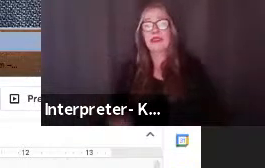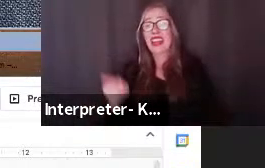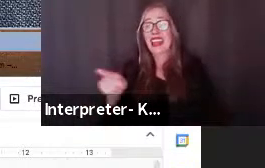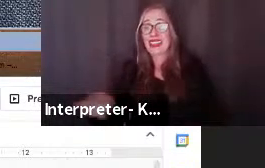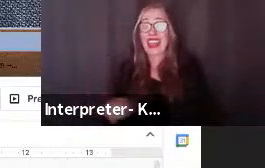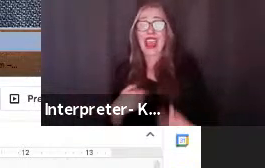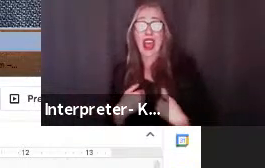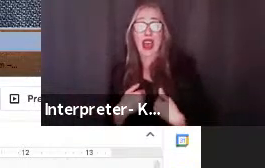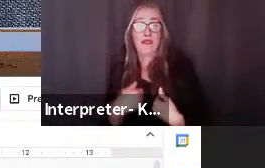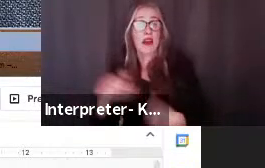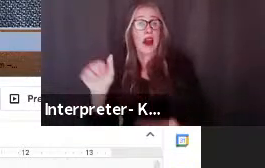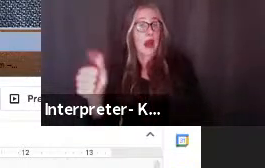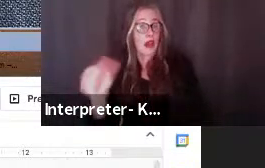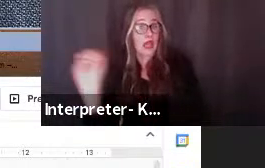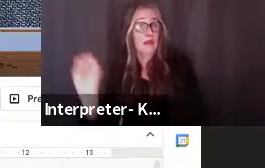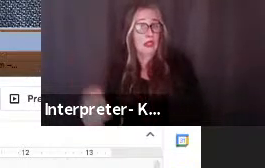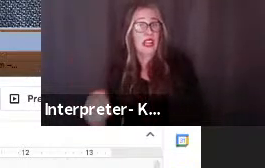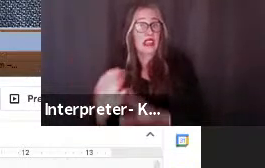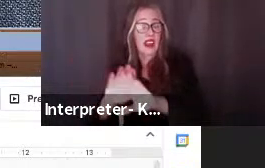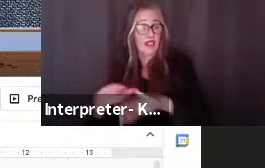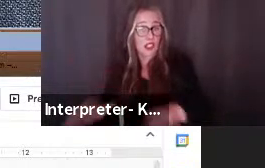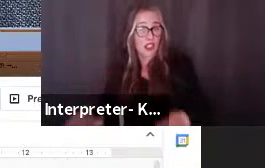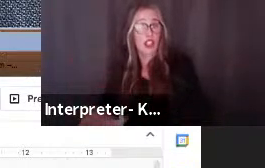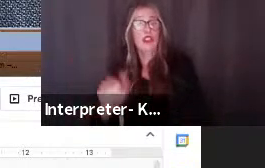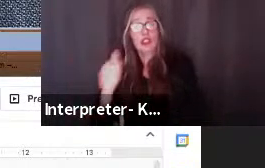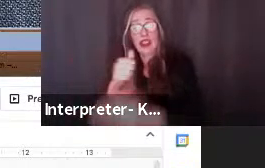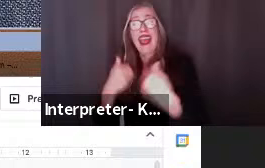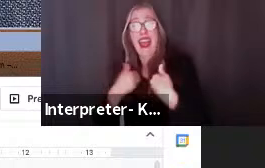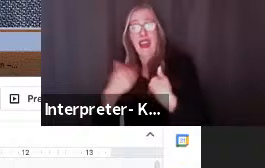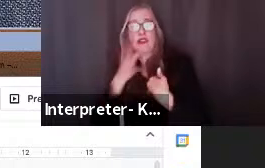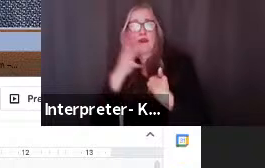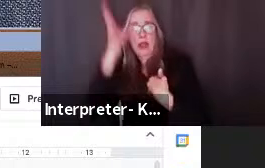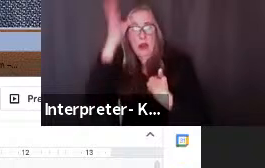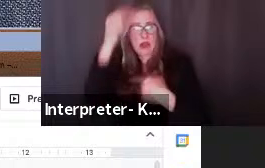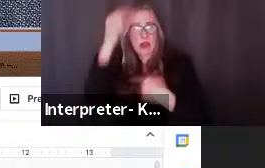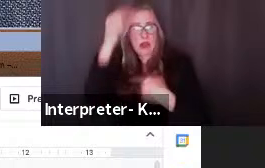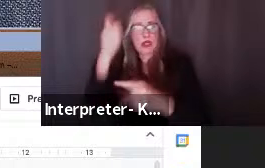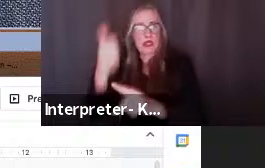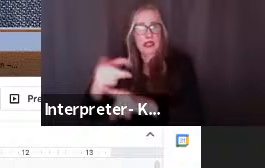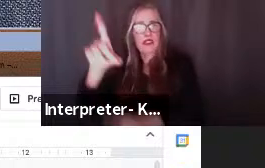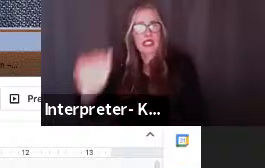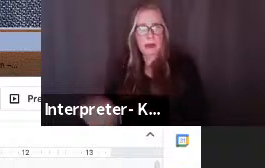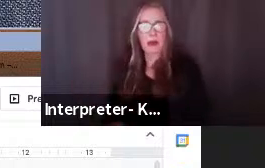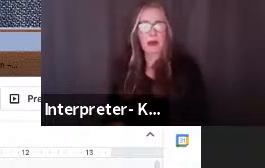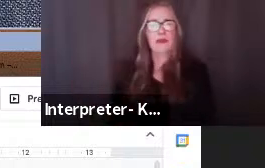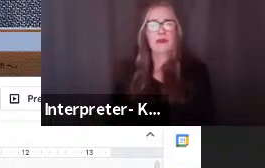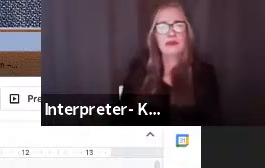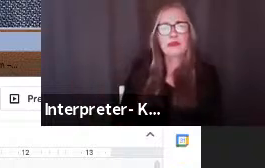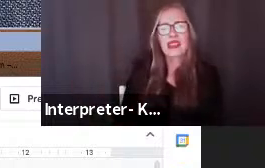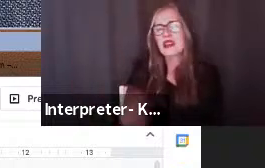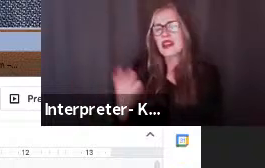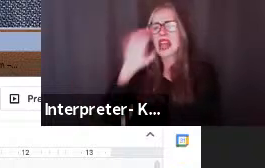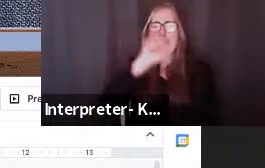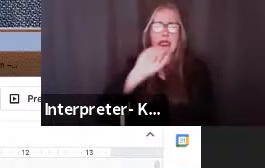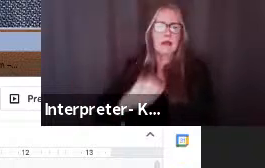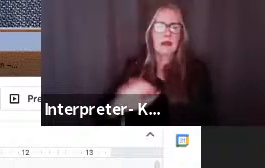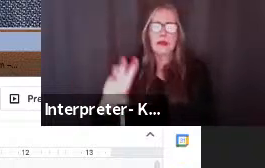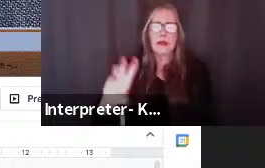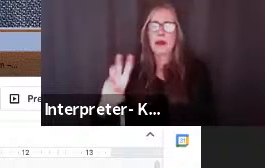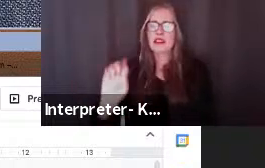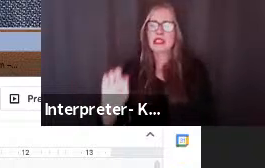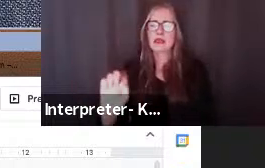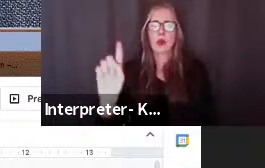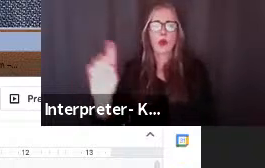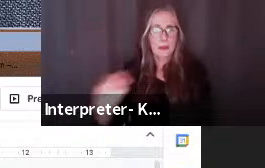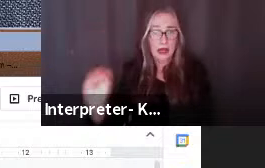6 6.1 million kids 18 under that number is higher for folks who are already overrepresented in child